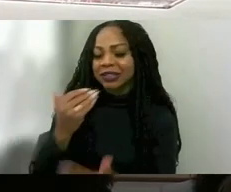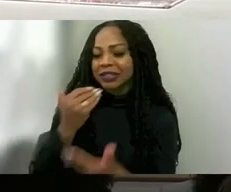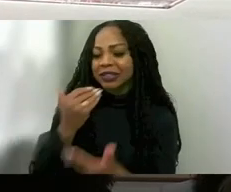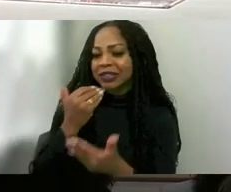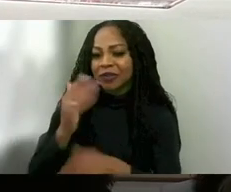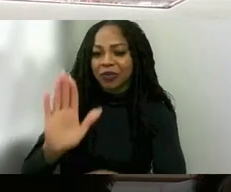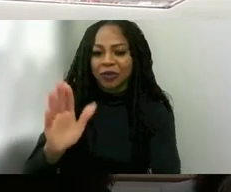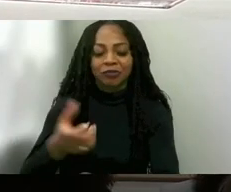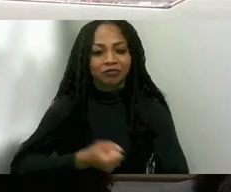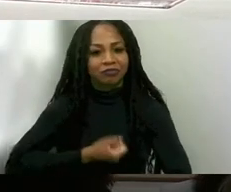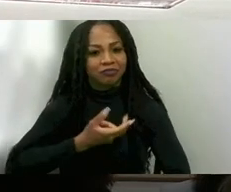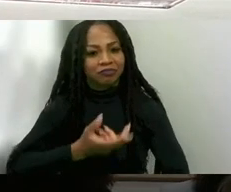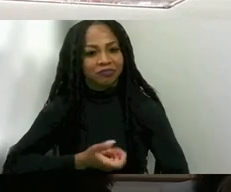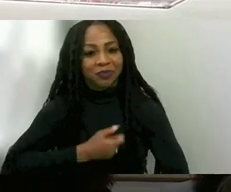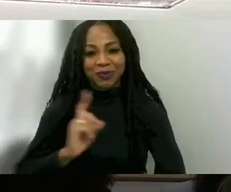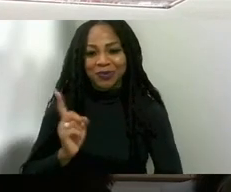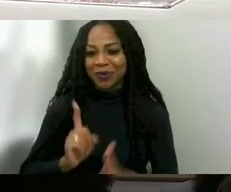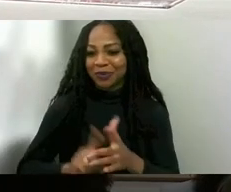Where should we start?